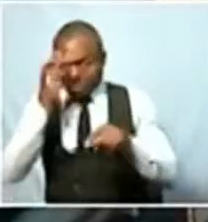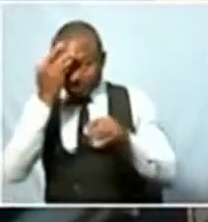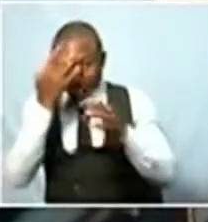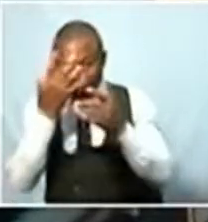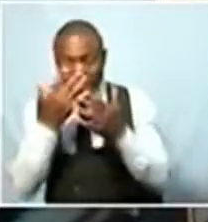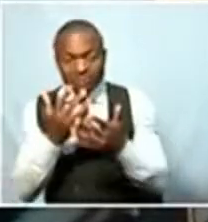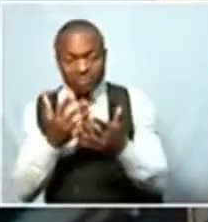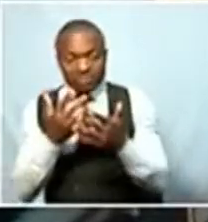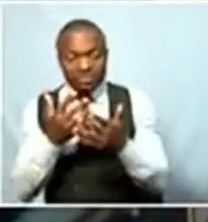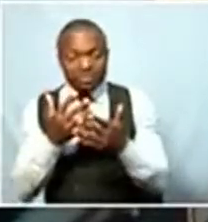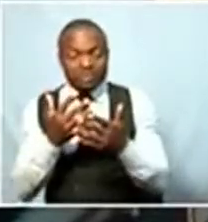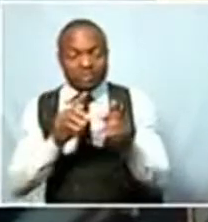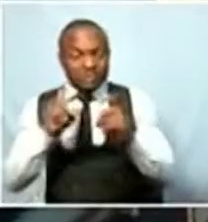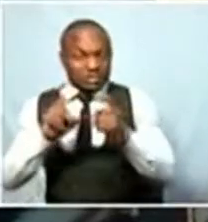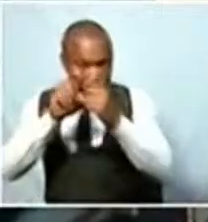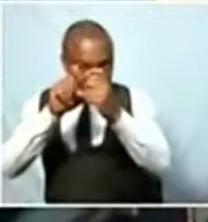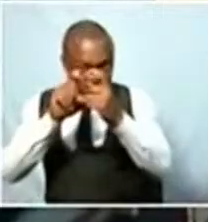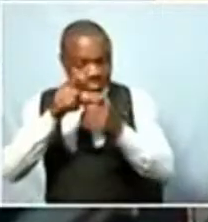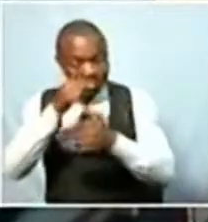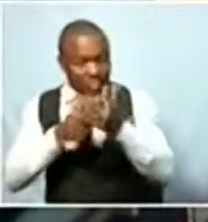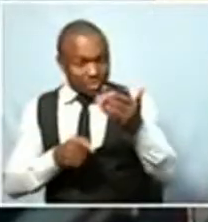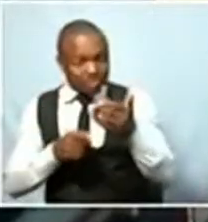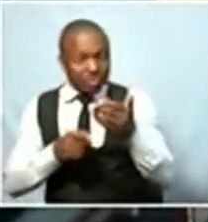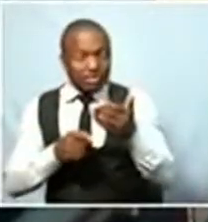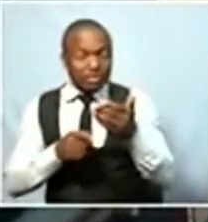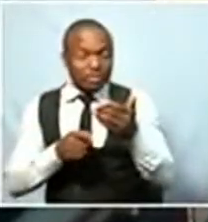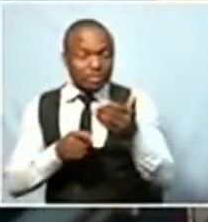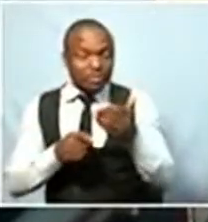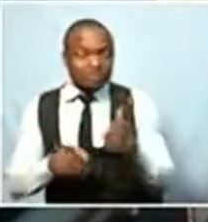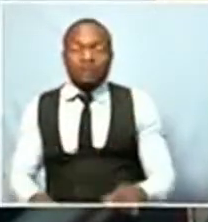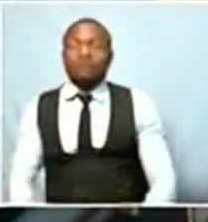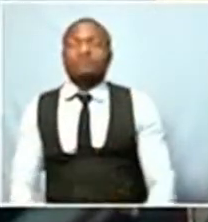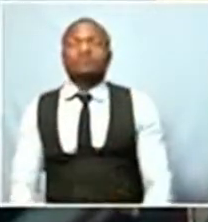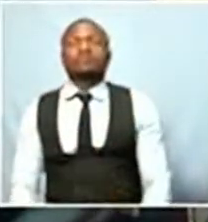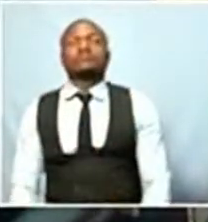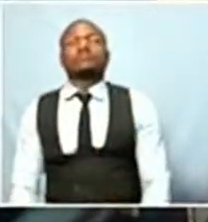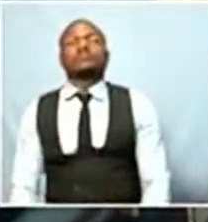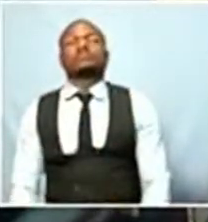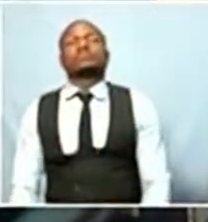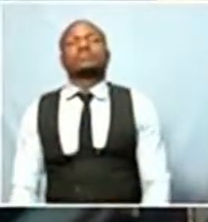expectation, we are also affected. What are we going to be,